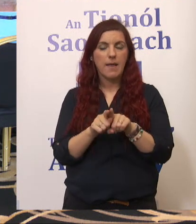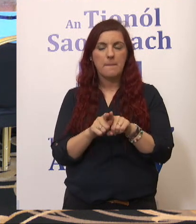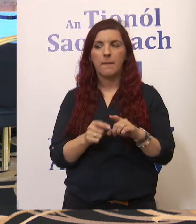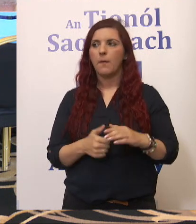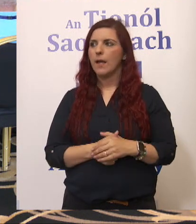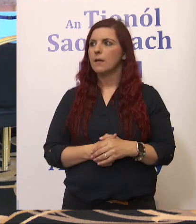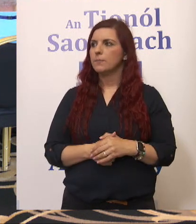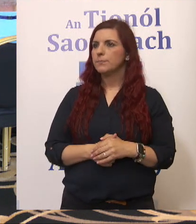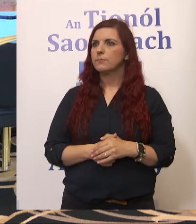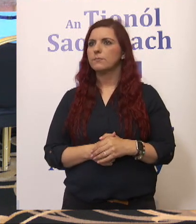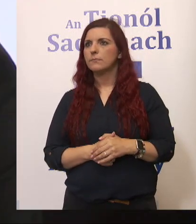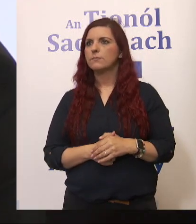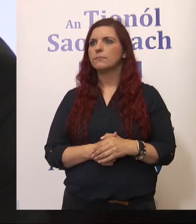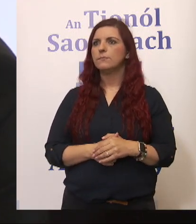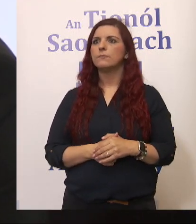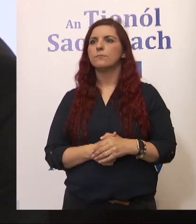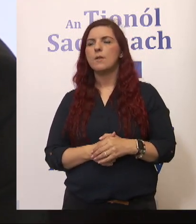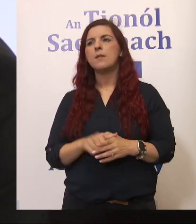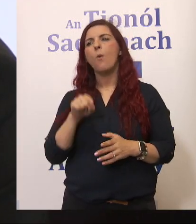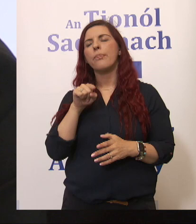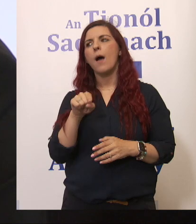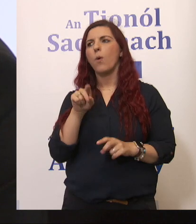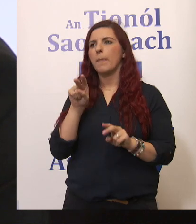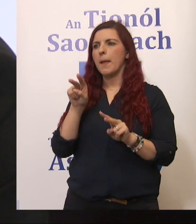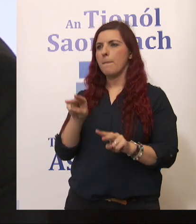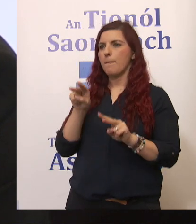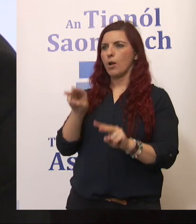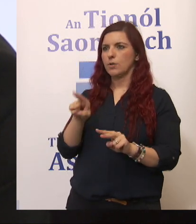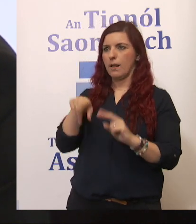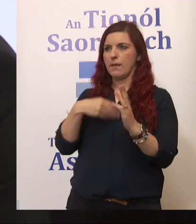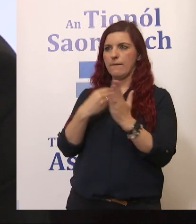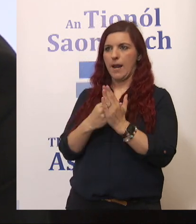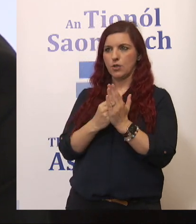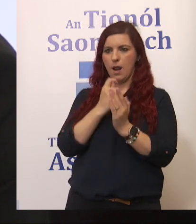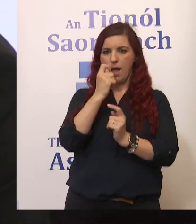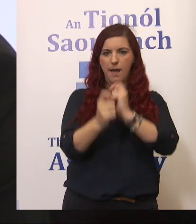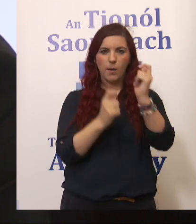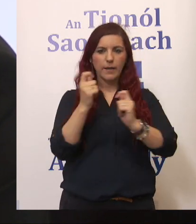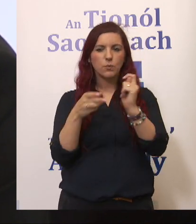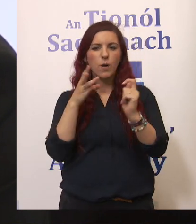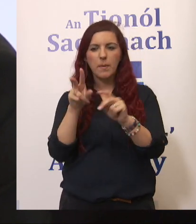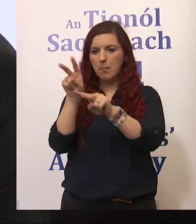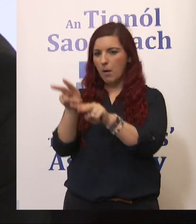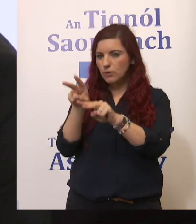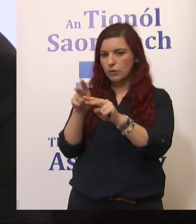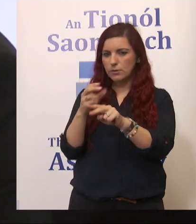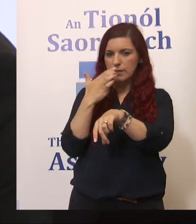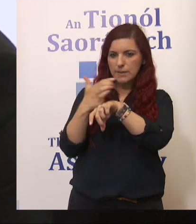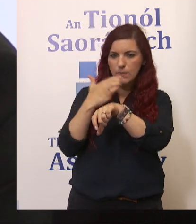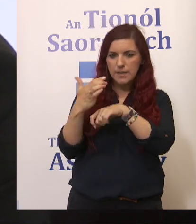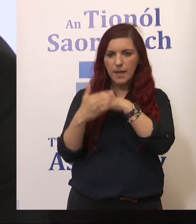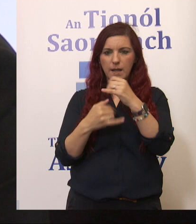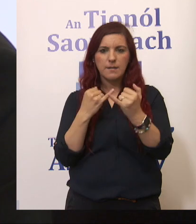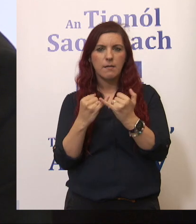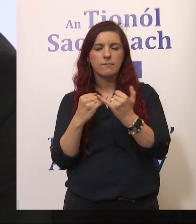Yeah. Well, I suppose that would be monitored. I mean, the financial allocations would be monitored on an ongoing basis, you know, through things like the